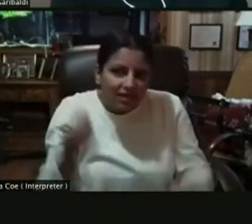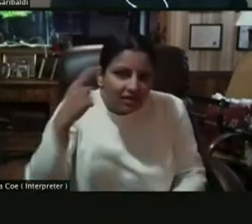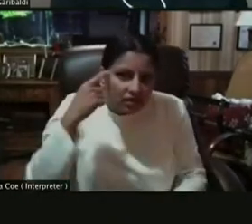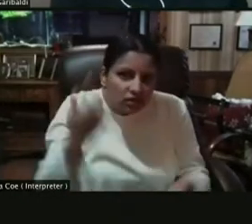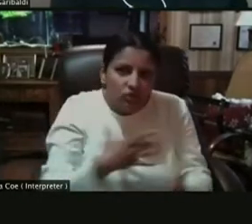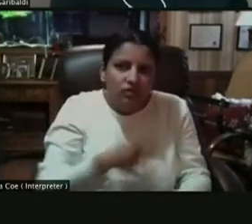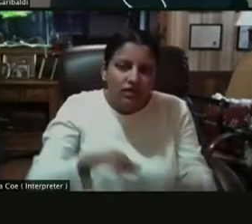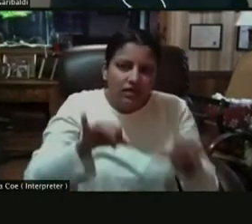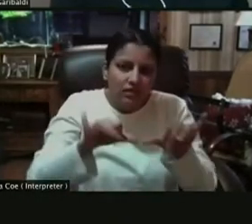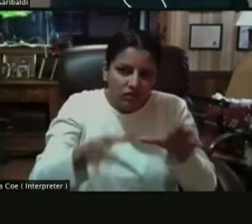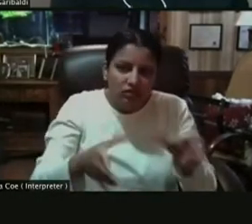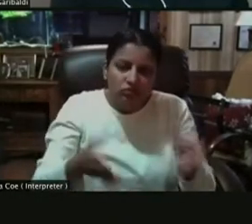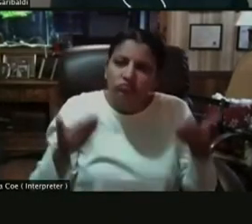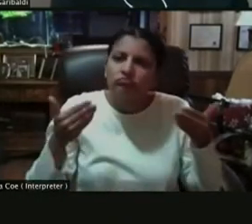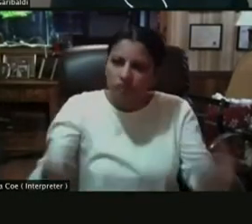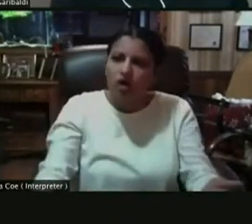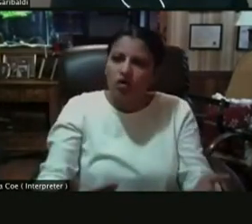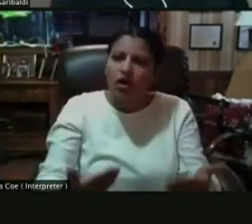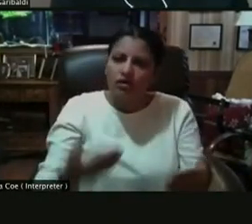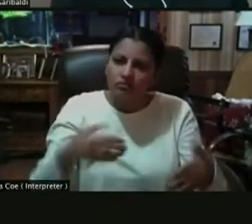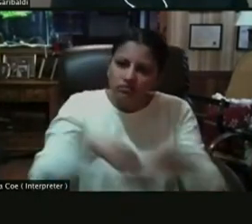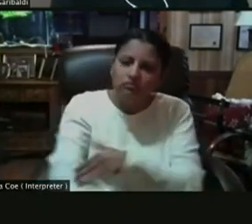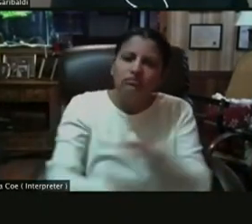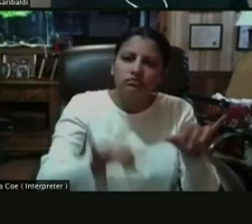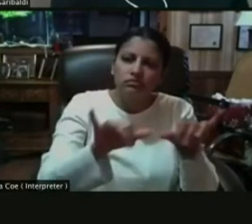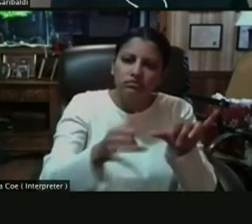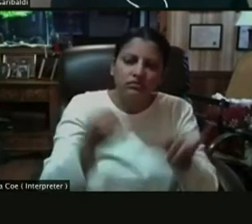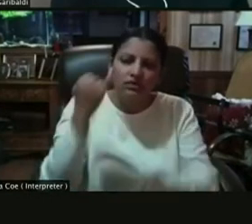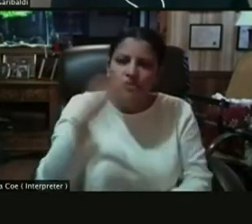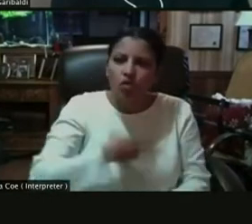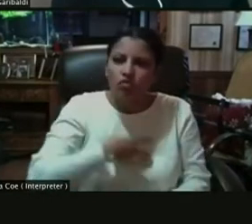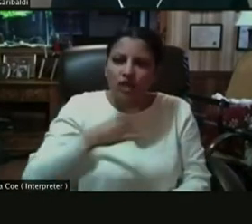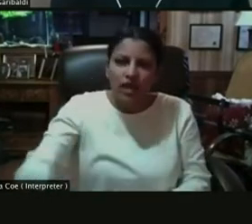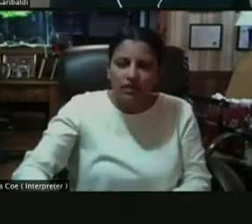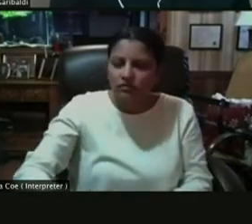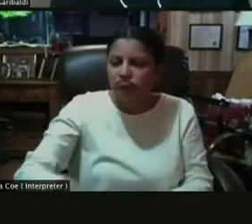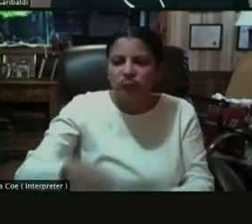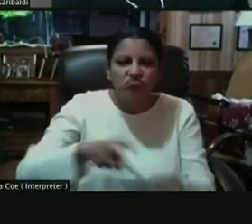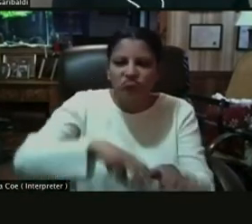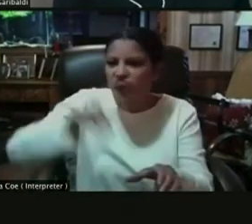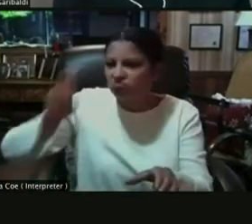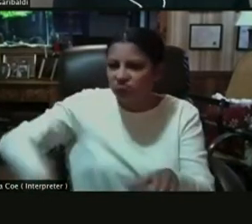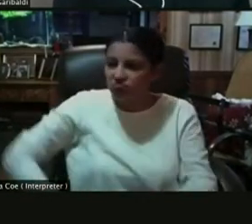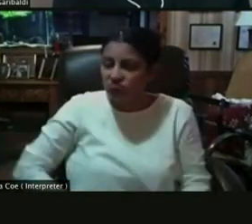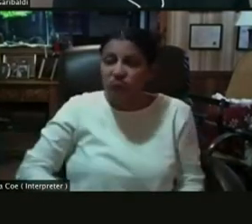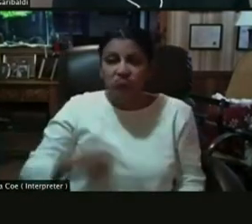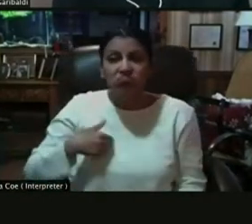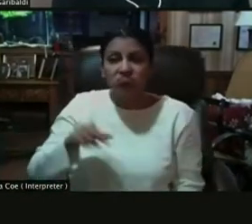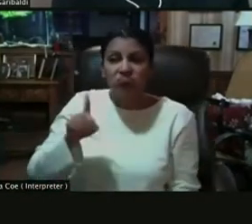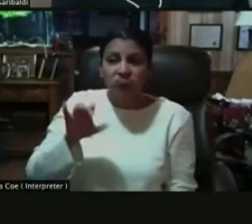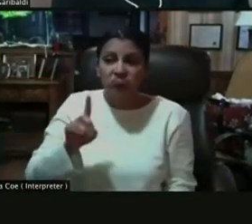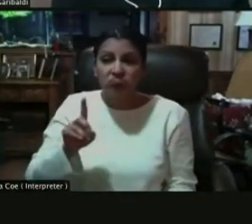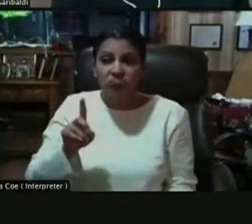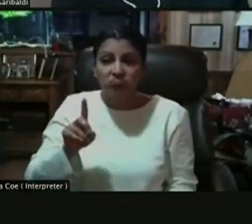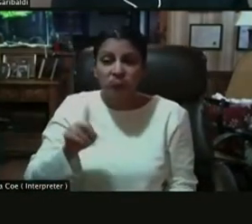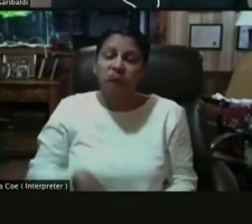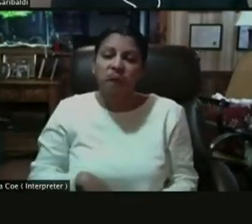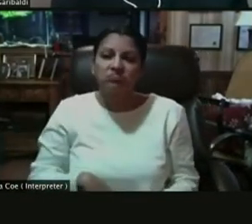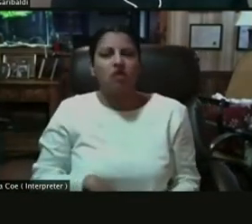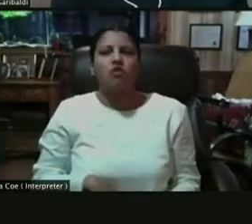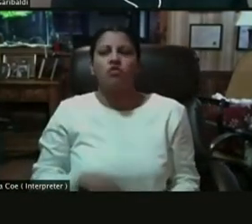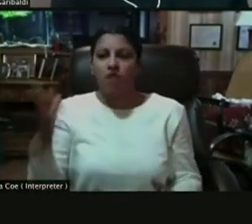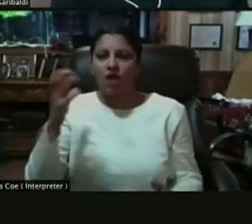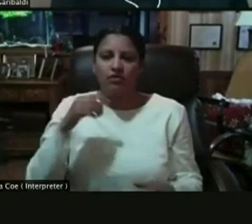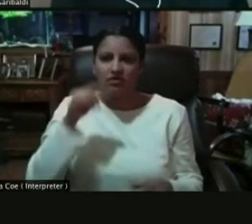into engineering. And if you don't like it, you can just leave. So I did that and I ended up loving engineering. So sometimes